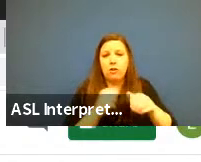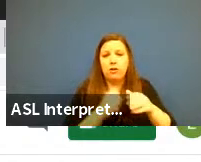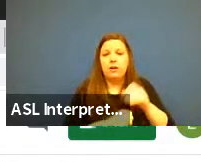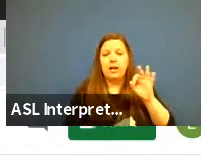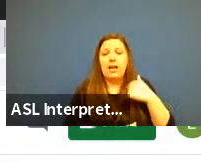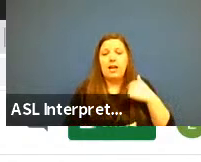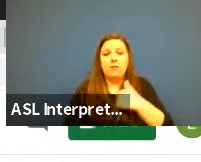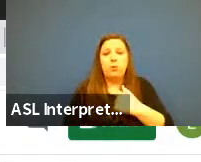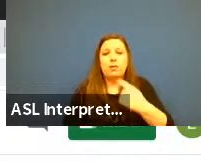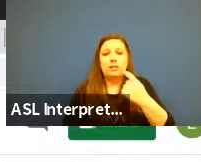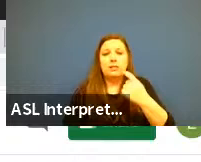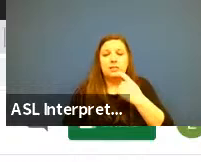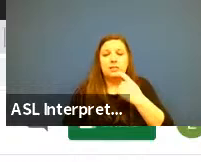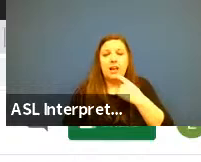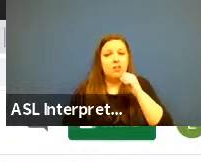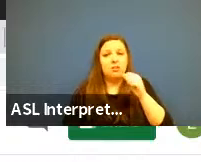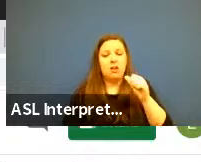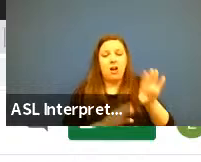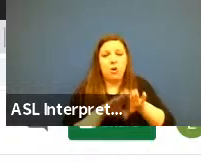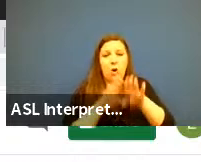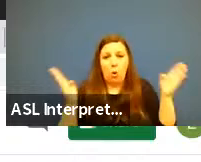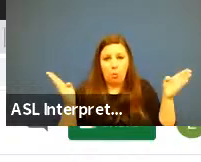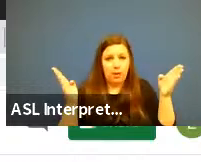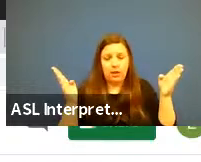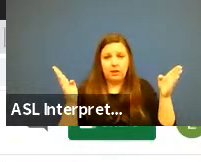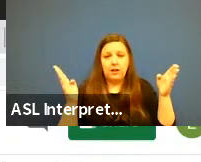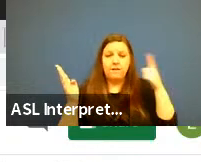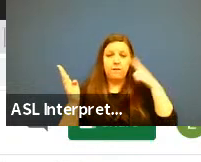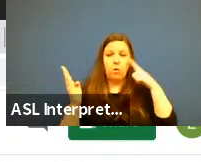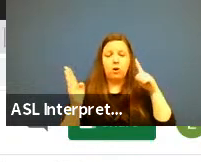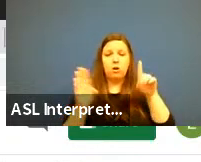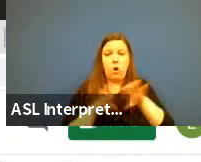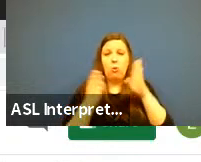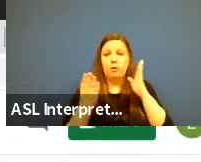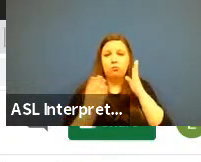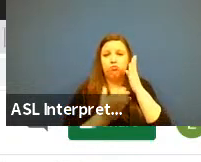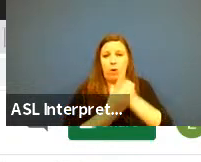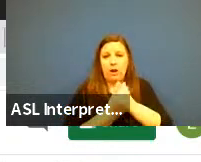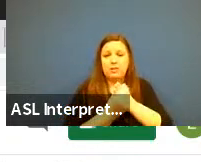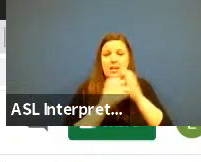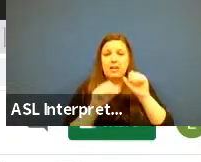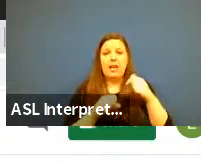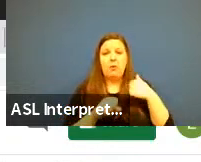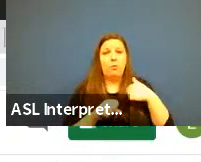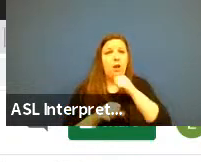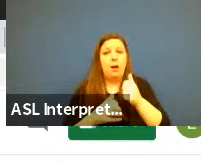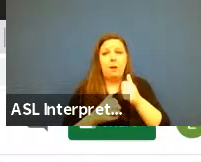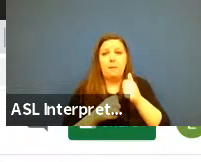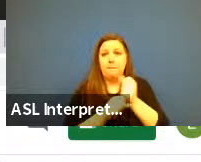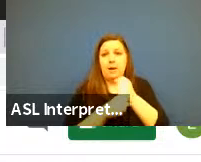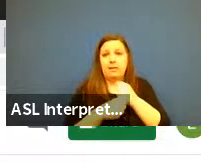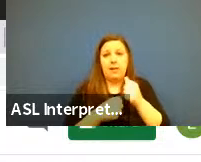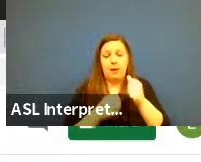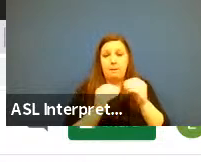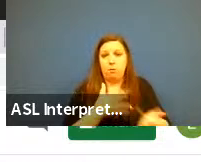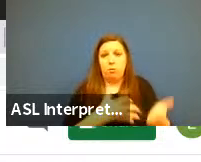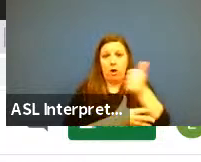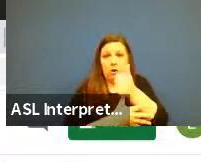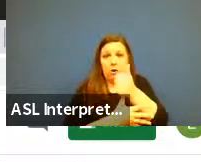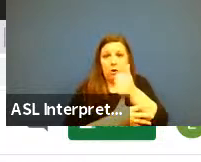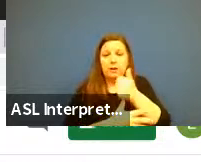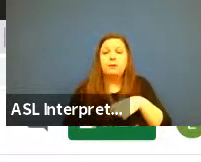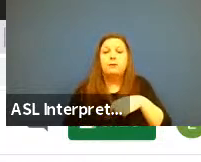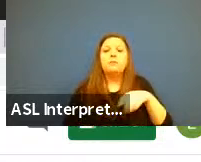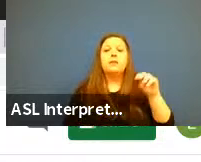open to open records, can we not make those proprietary? It seems like, Mr. Pruitt, if